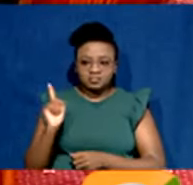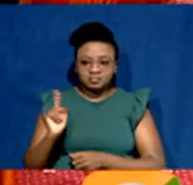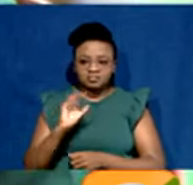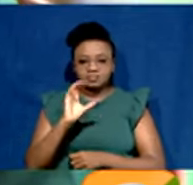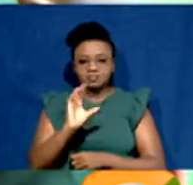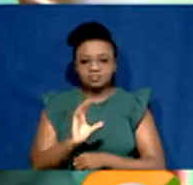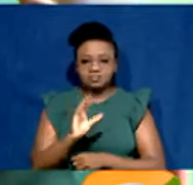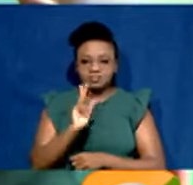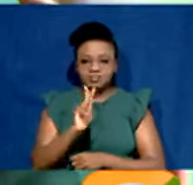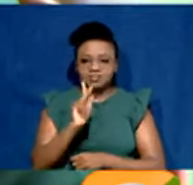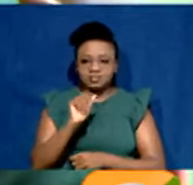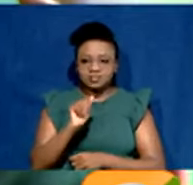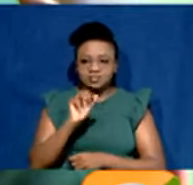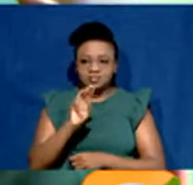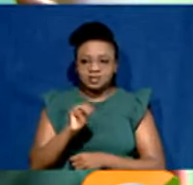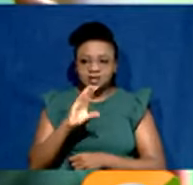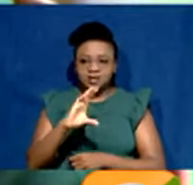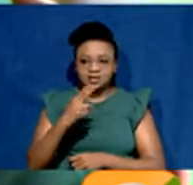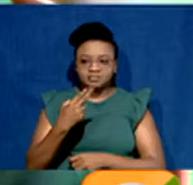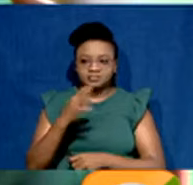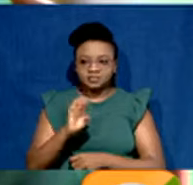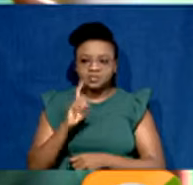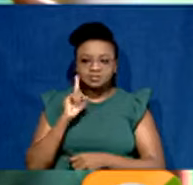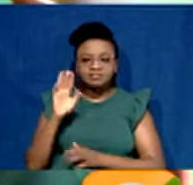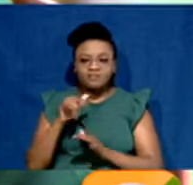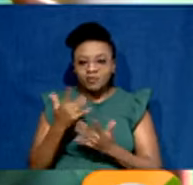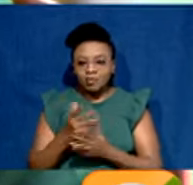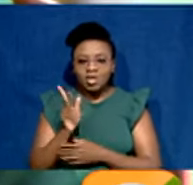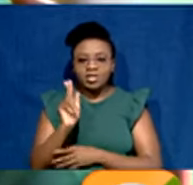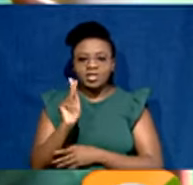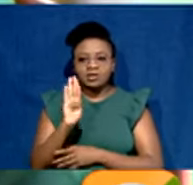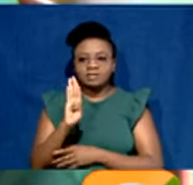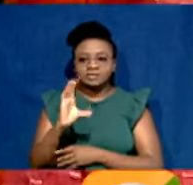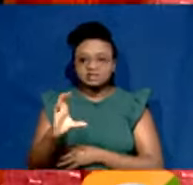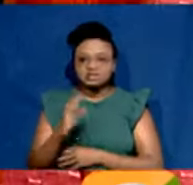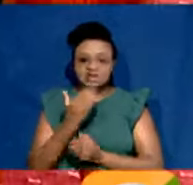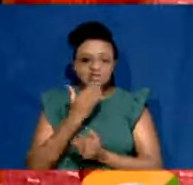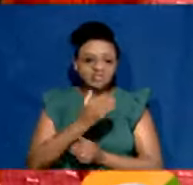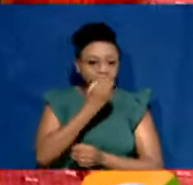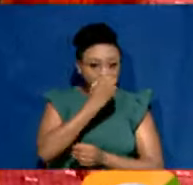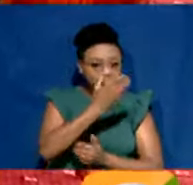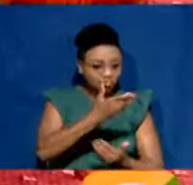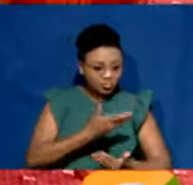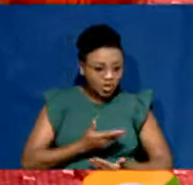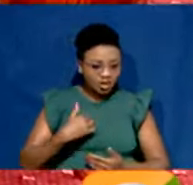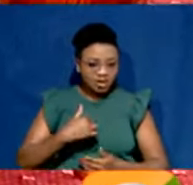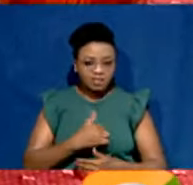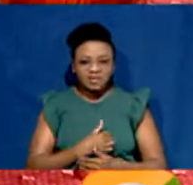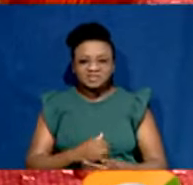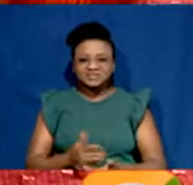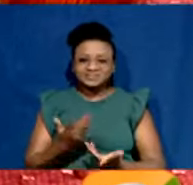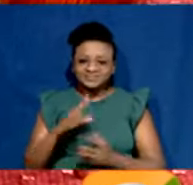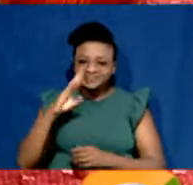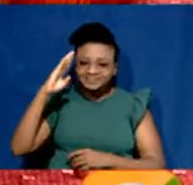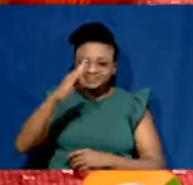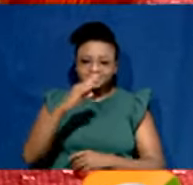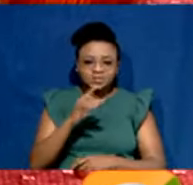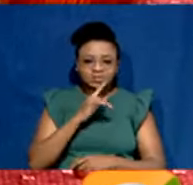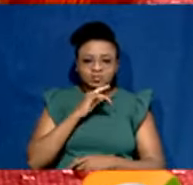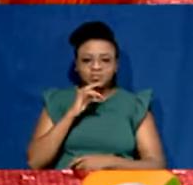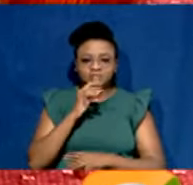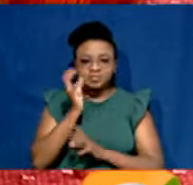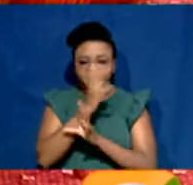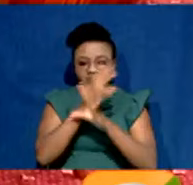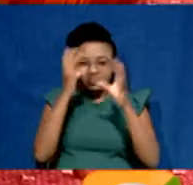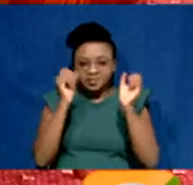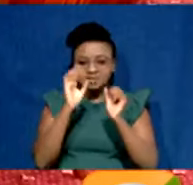humu nchini KBC. Karibu mtazamaji na shukrani vile vile rais kwa kutualika. Right, and Mr. President, the last time we met